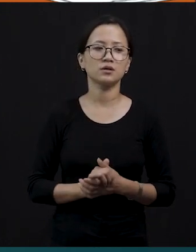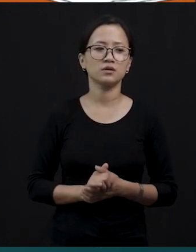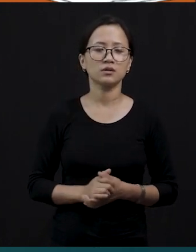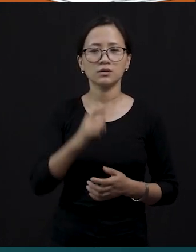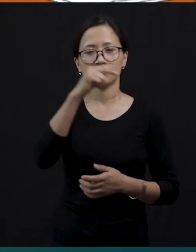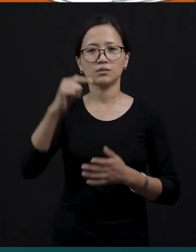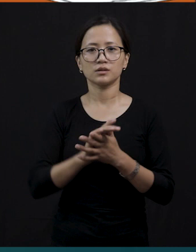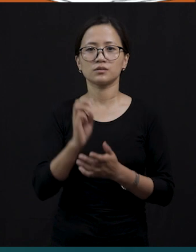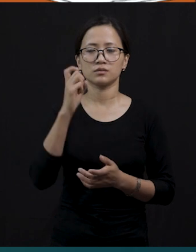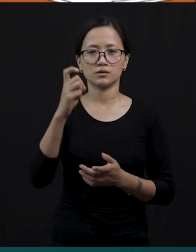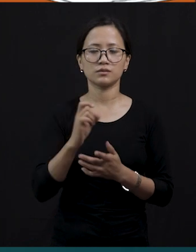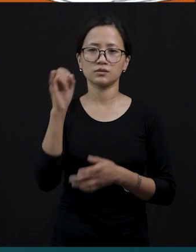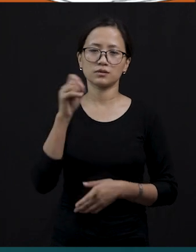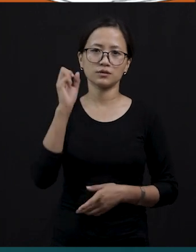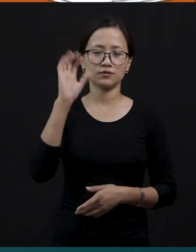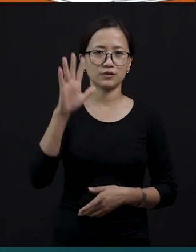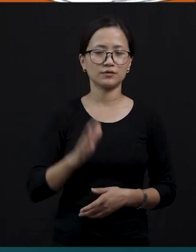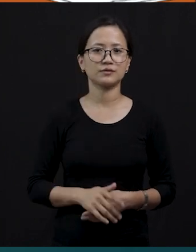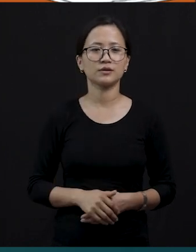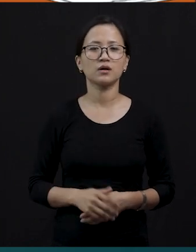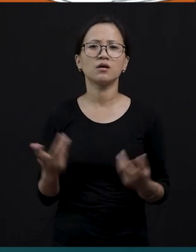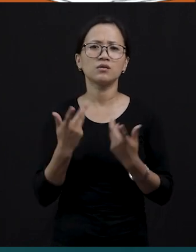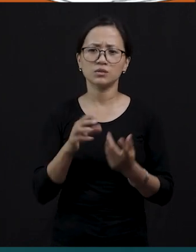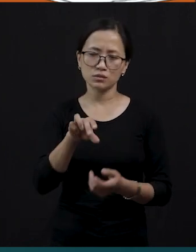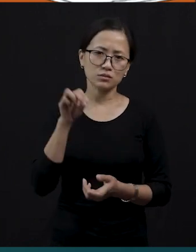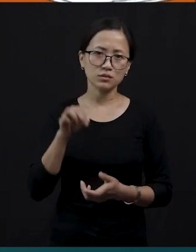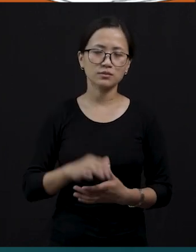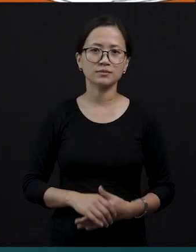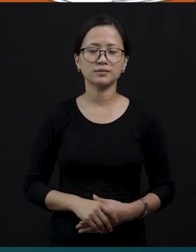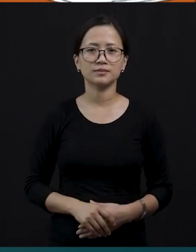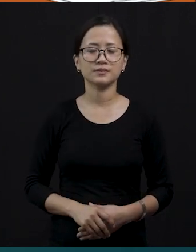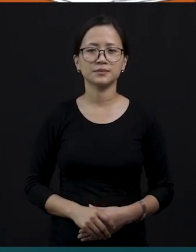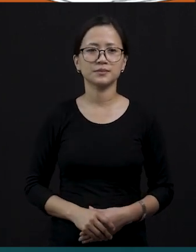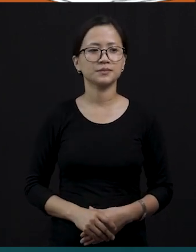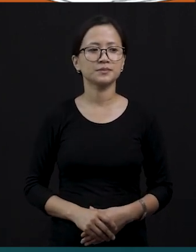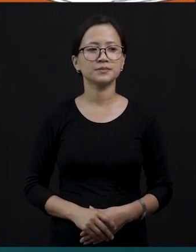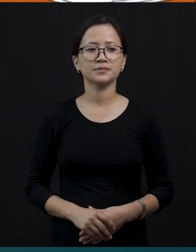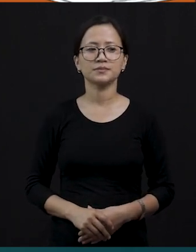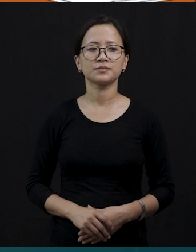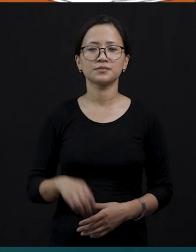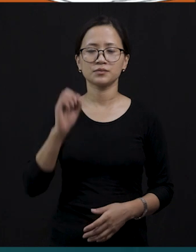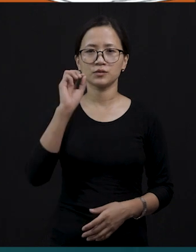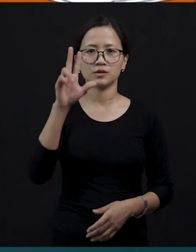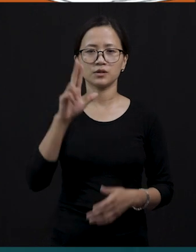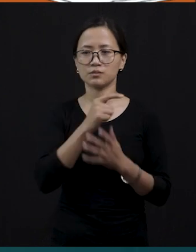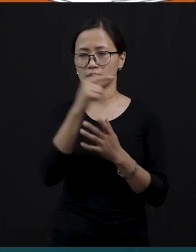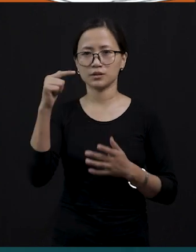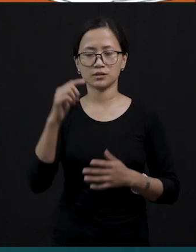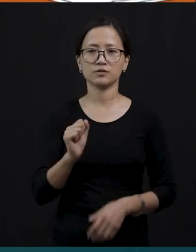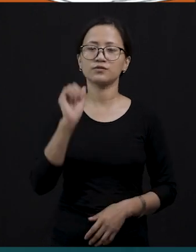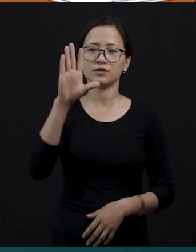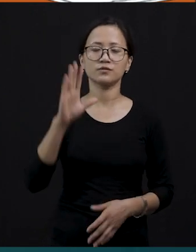4,378 minus 765. How much you'll get, children? Let's see. 8